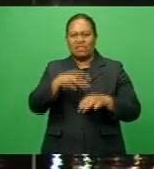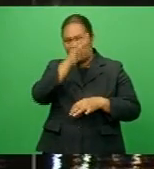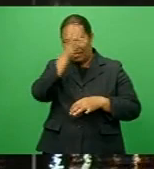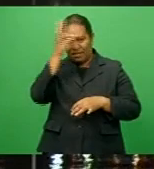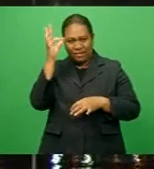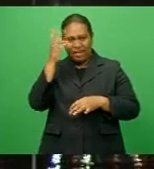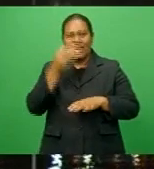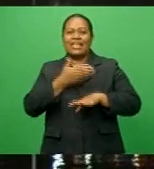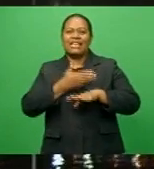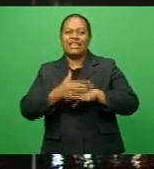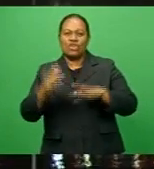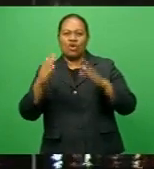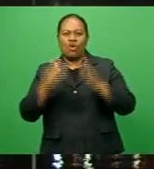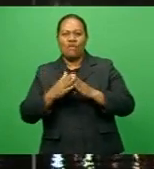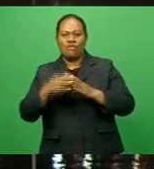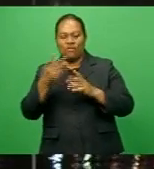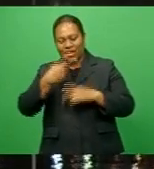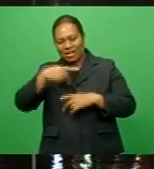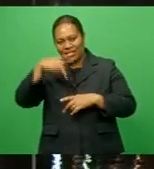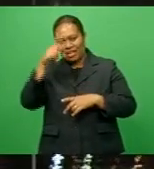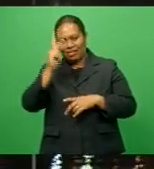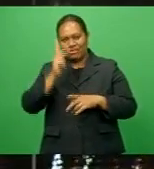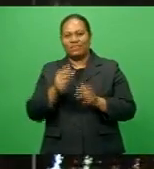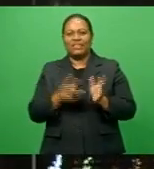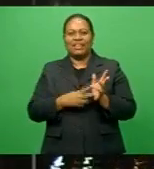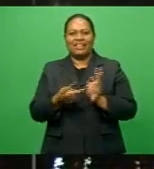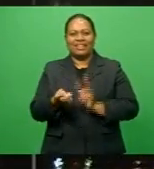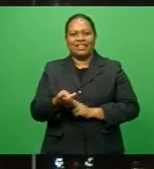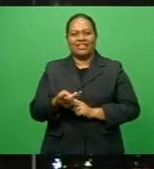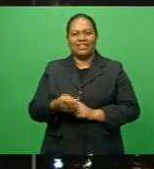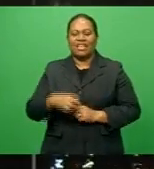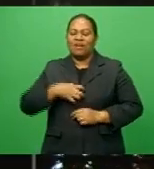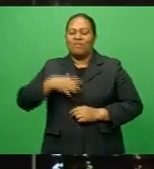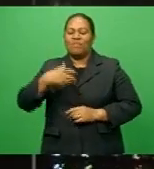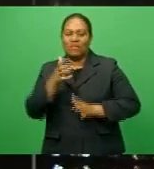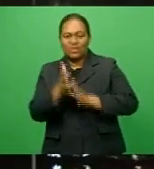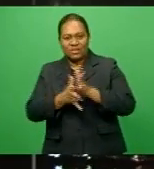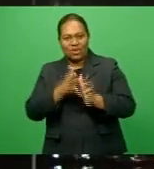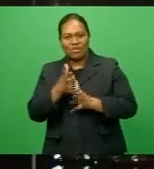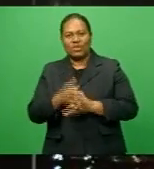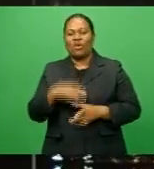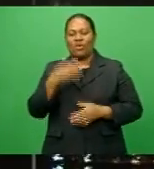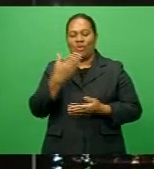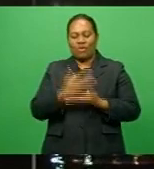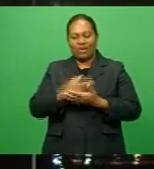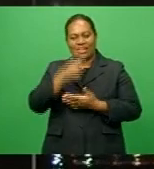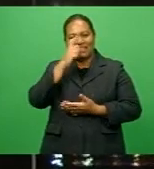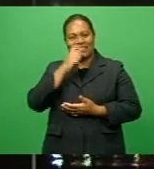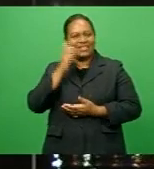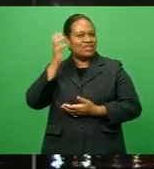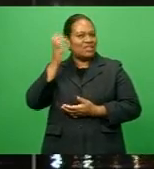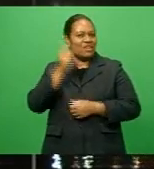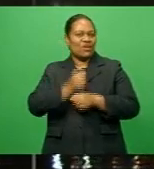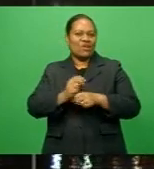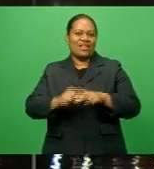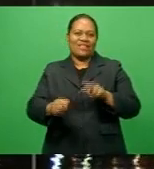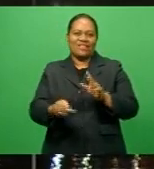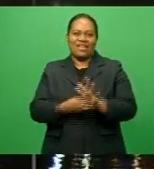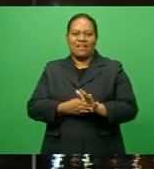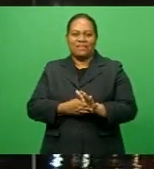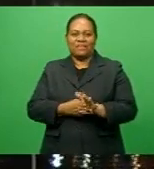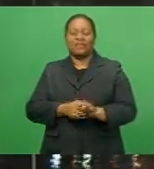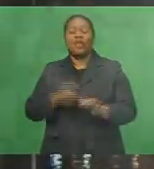And new home for Narikoso villagers. Now for these stories and others, tune in daily to our sister radio station Gold FM. Our